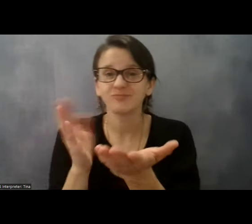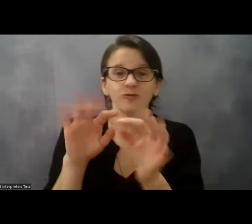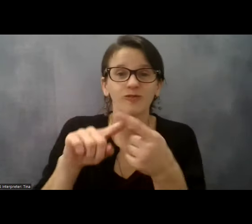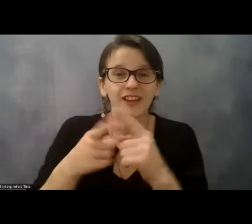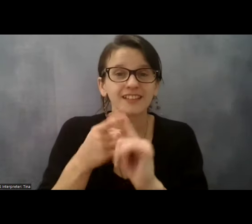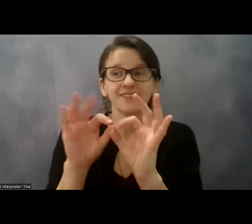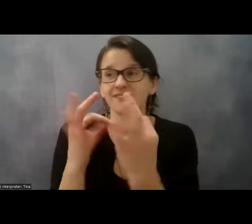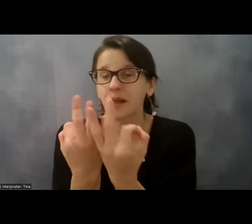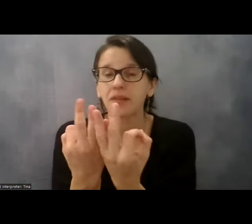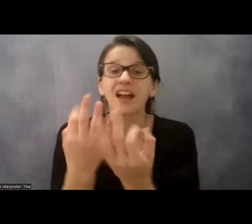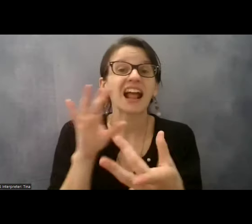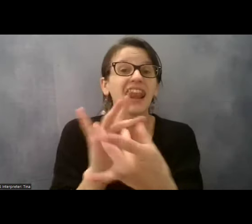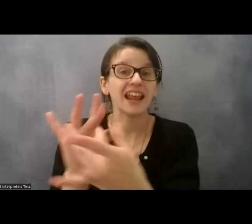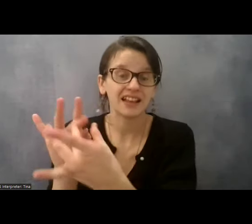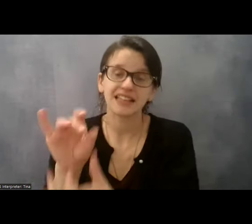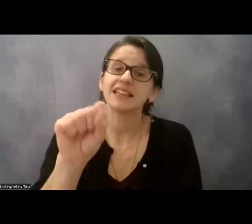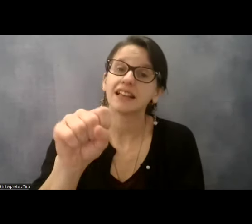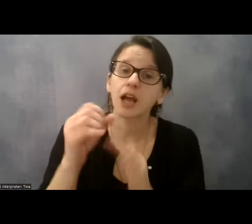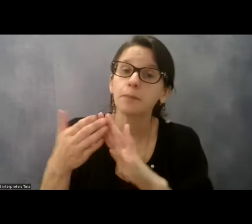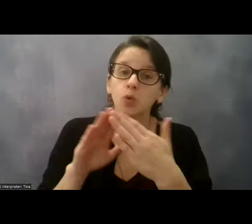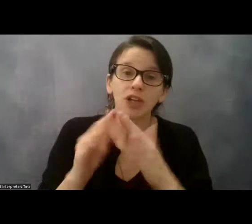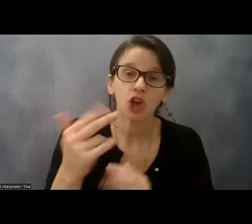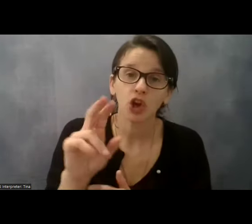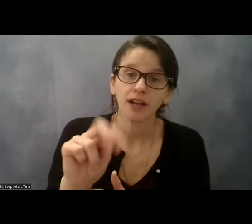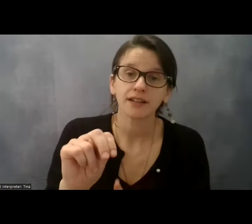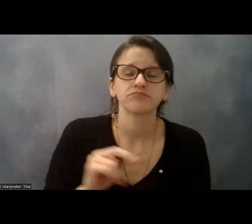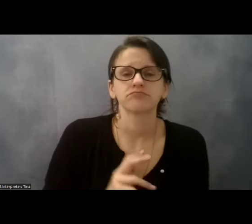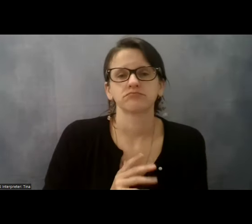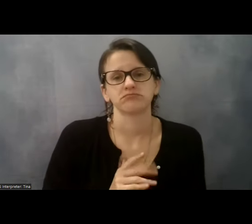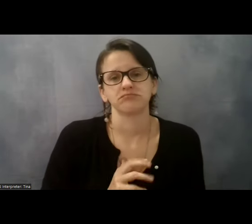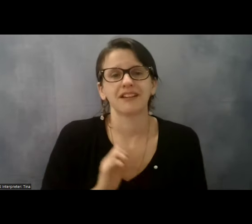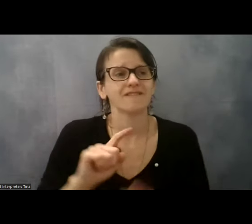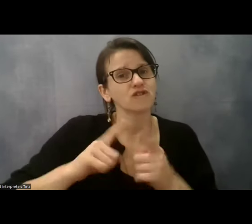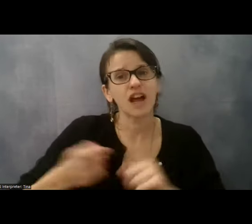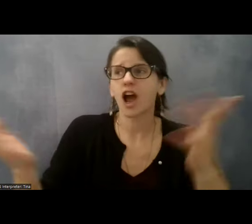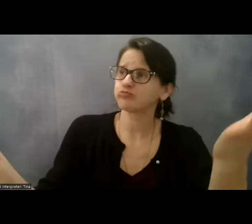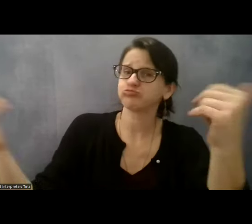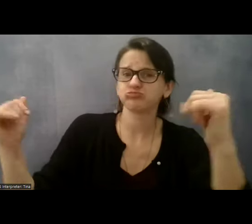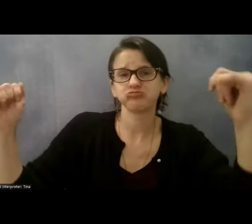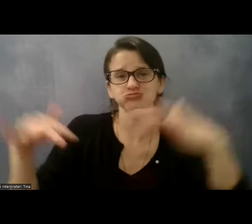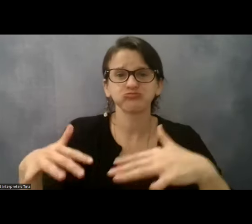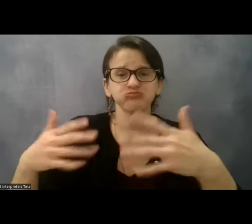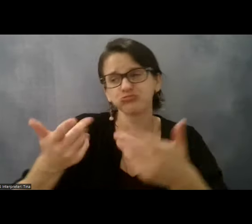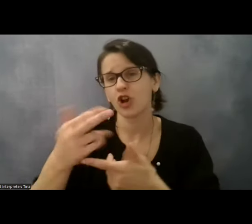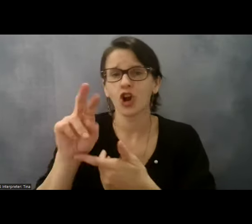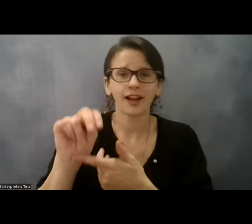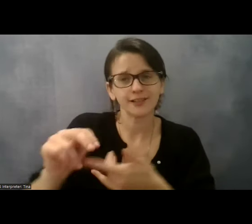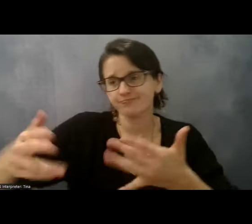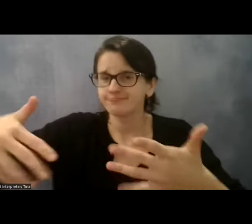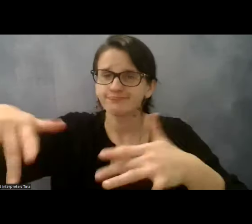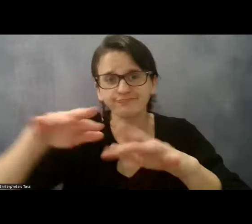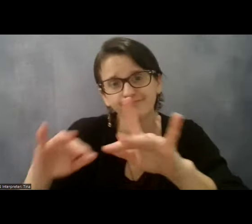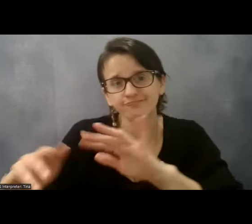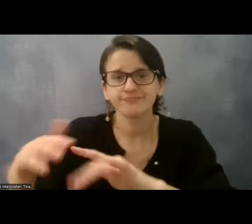yes, community gardening can be wonderful as well. It's a beautiful thing. You can have friends over and y'all just do a little gardening before you have dinner. Super